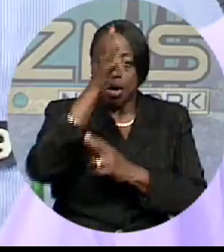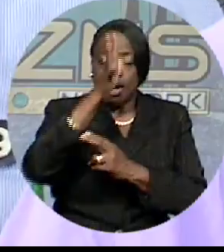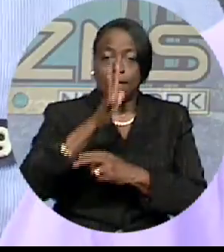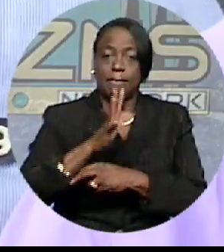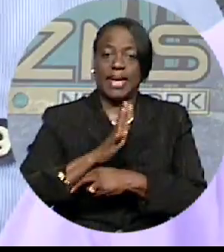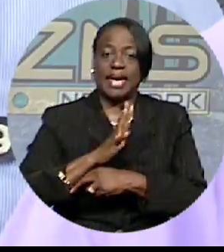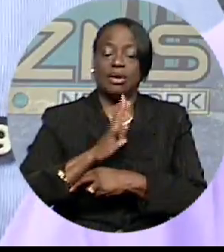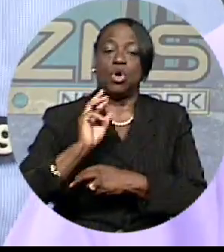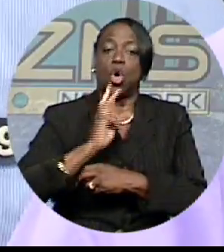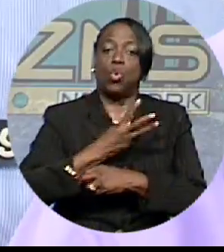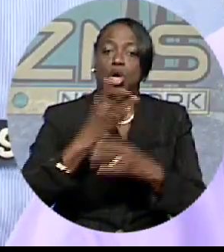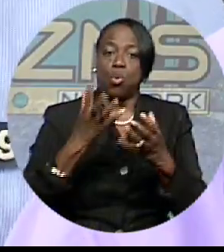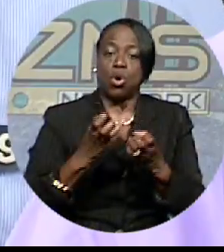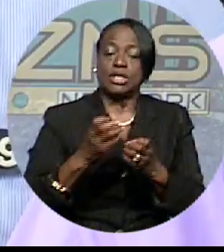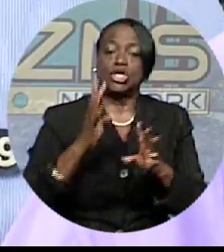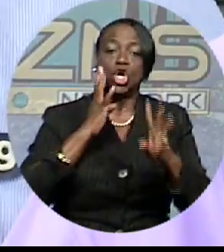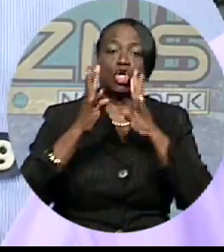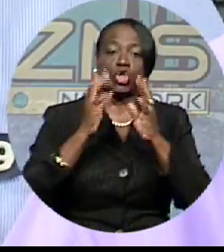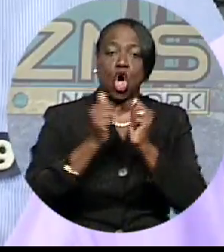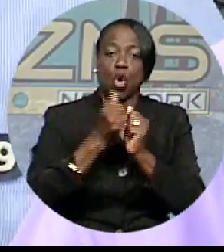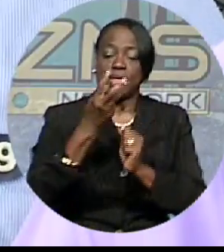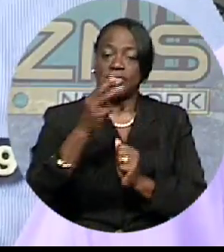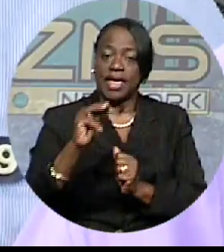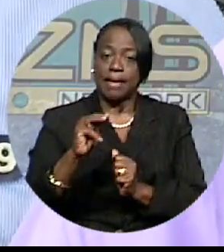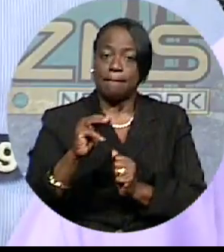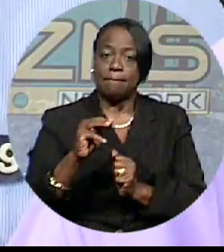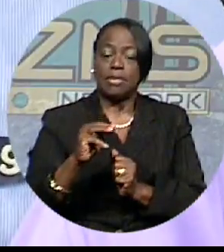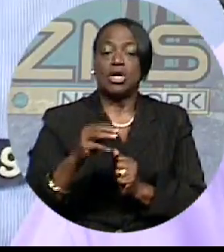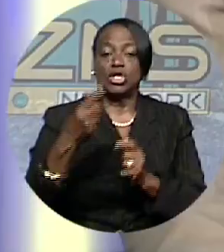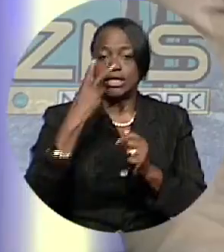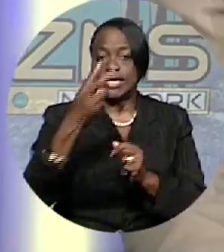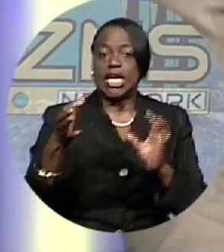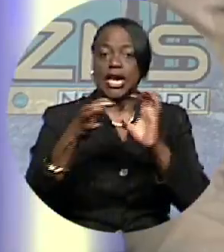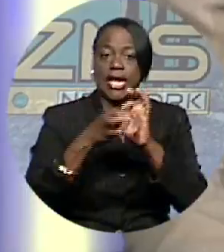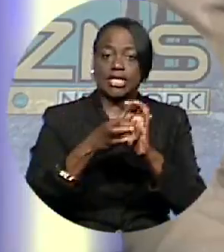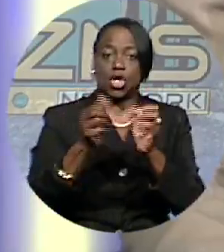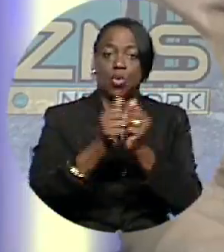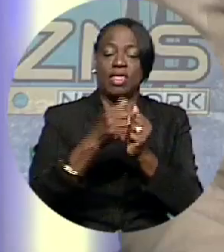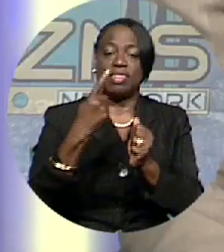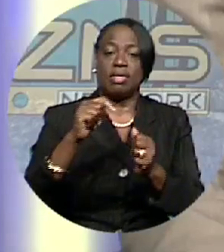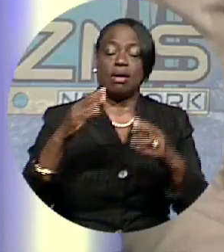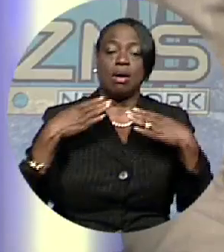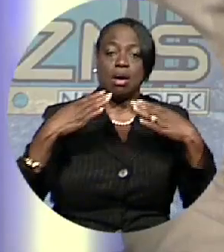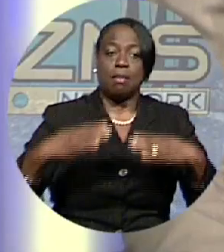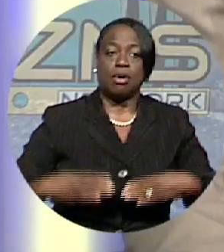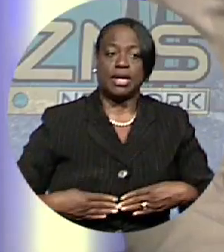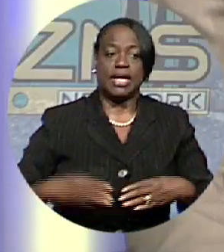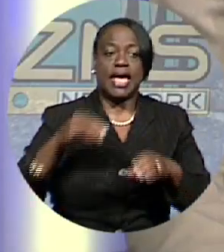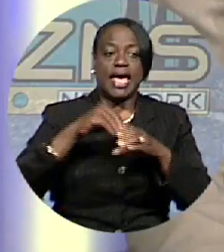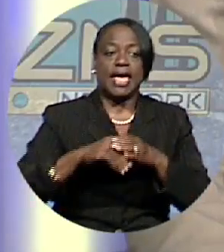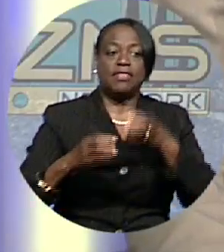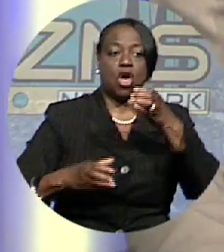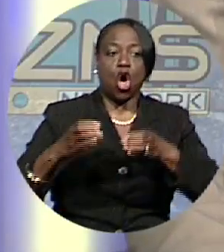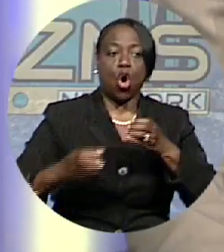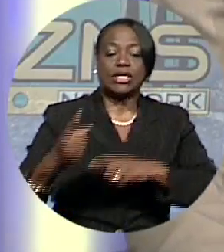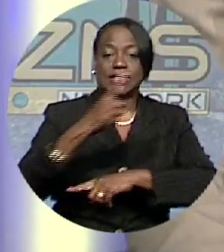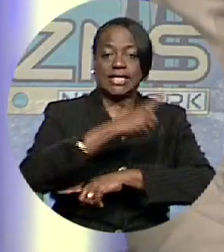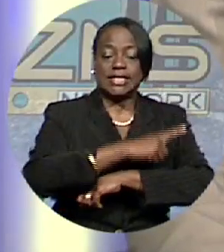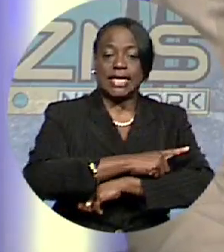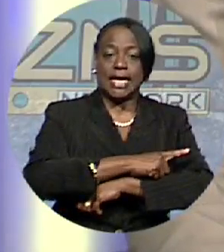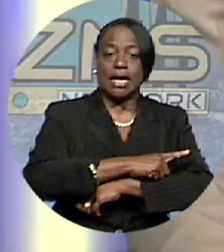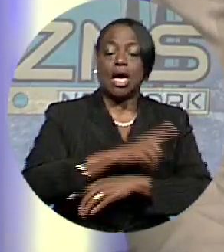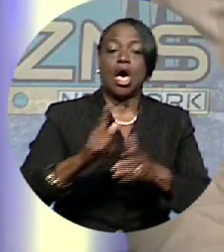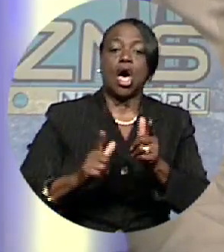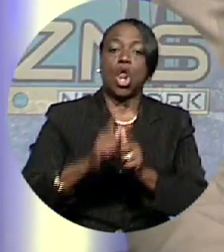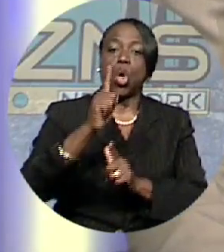see what is their connection in relation to this body that was found. In the magistrate's court today, a local businessman was charged in